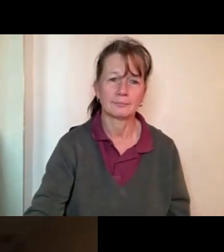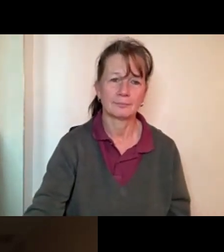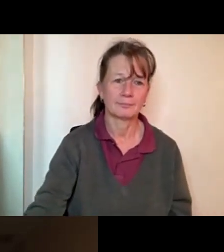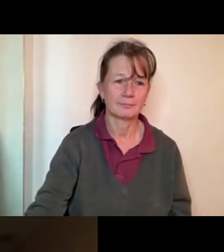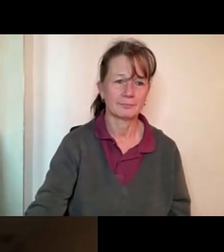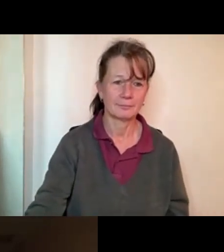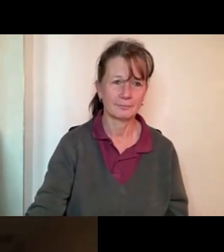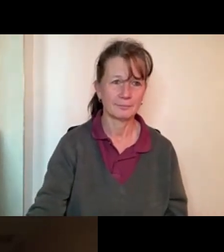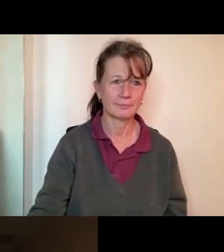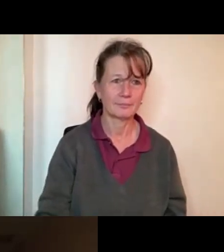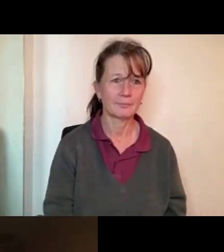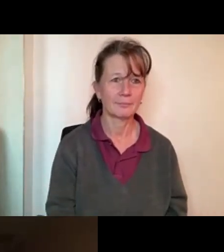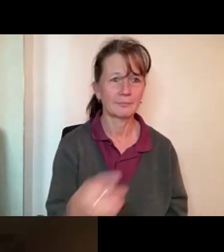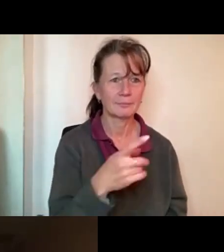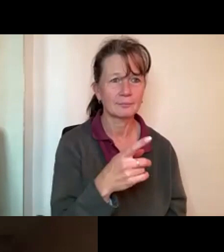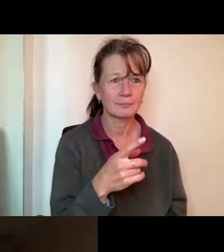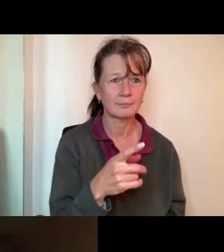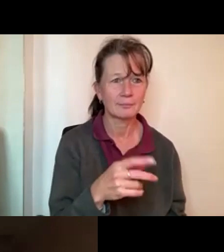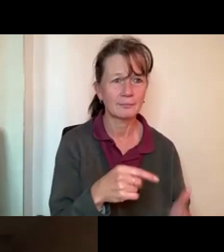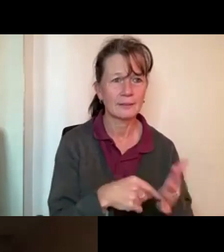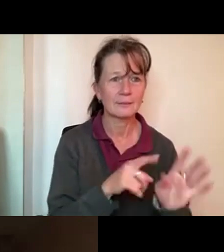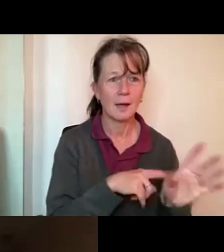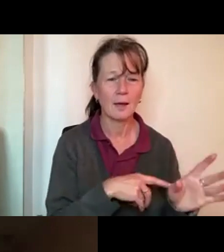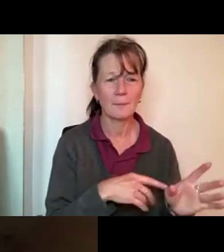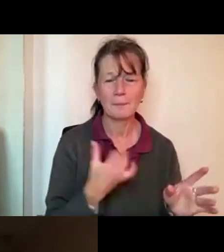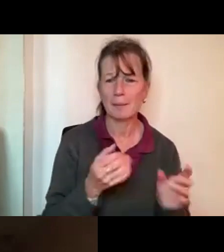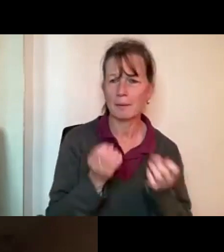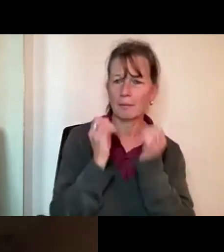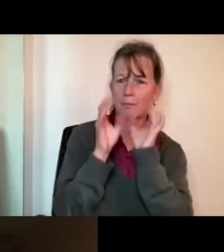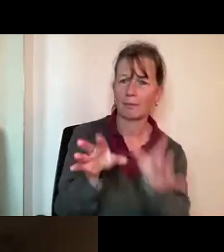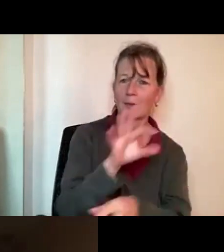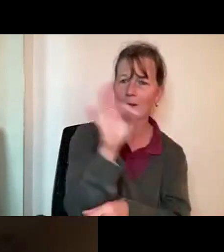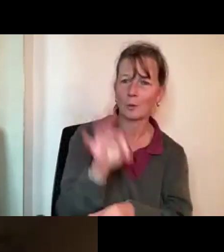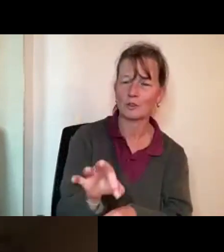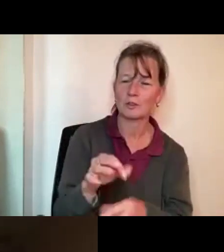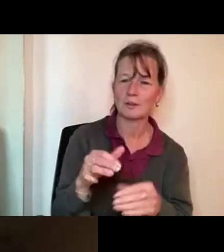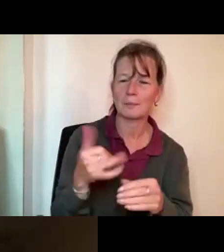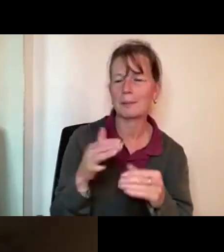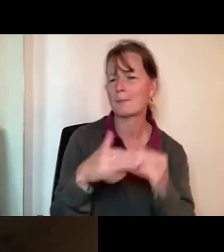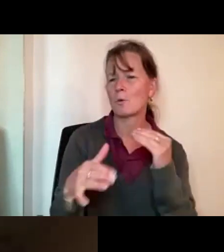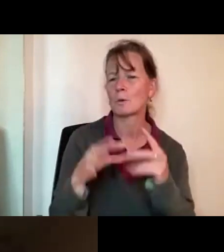I guess if you don't mind me throwing a question back to the room, sort of more specific.